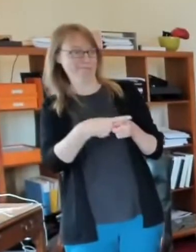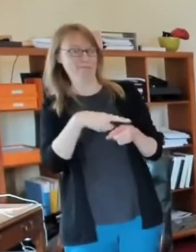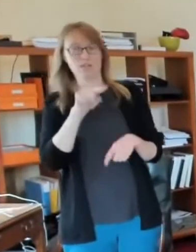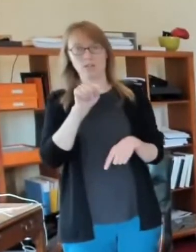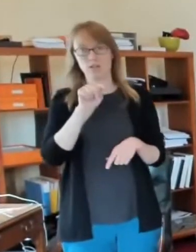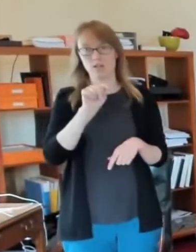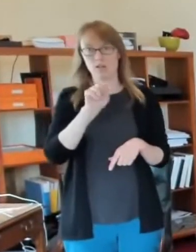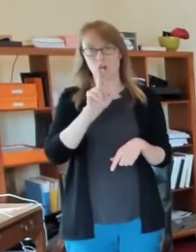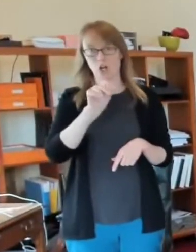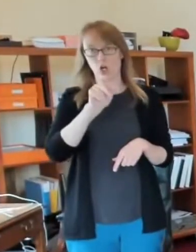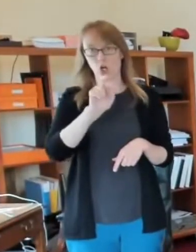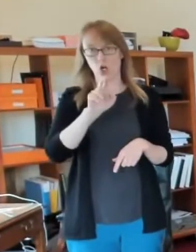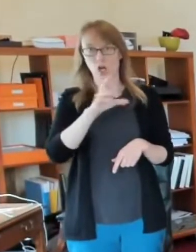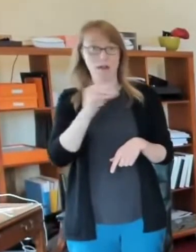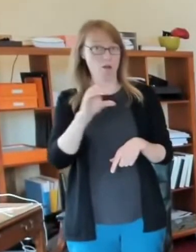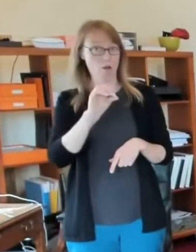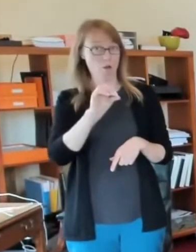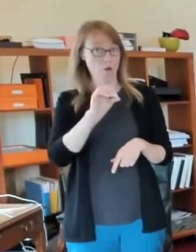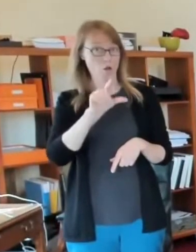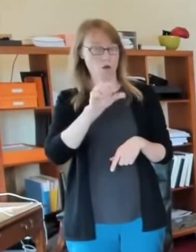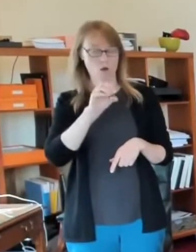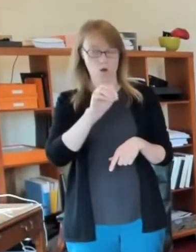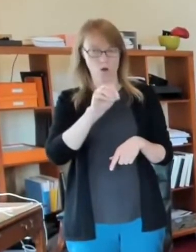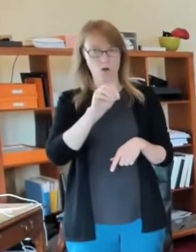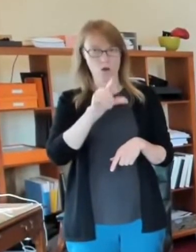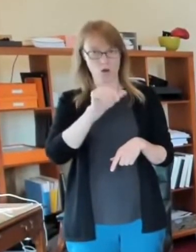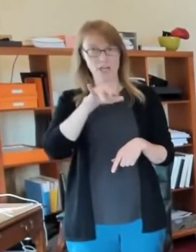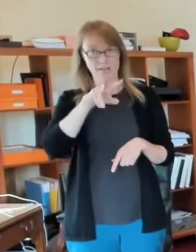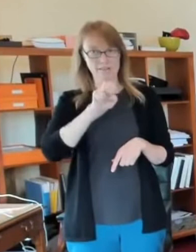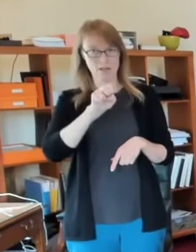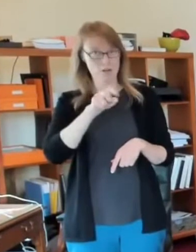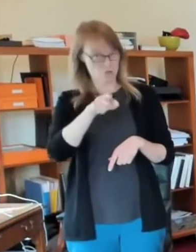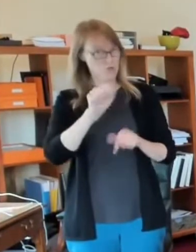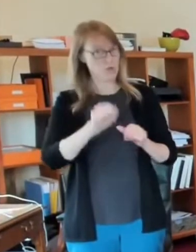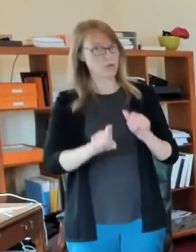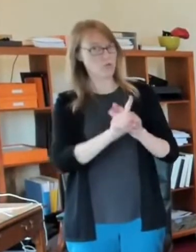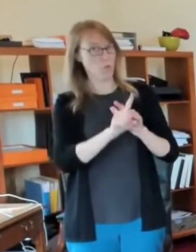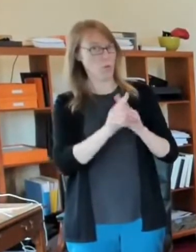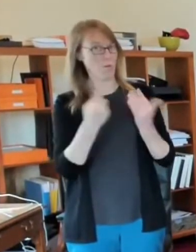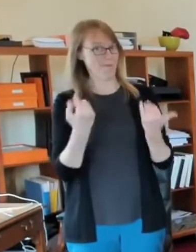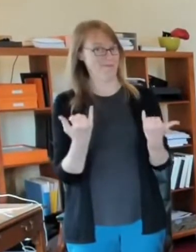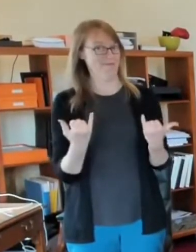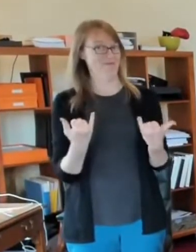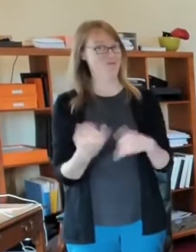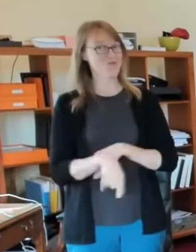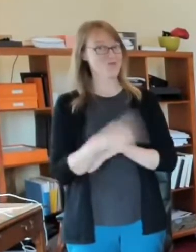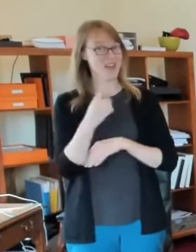Olive, and you can stop in there this afternoon, is this afternoon.